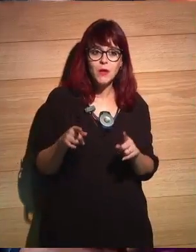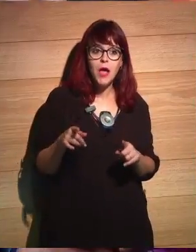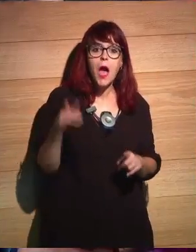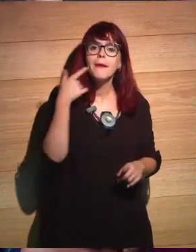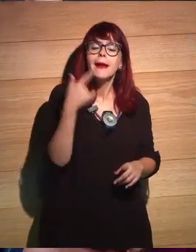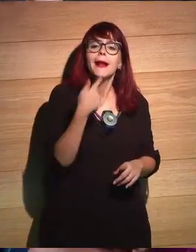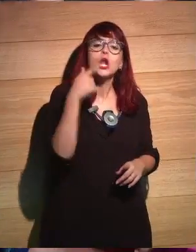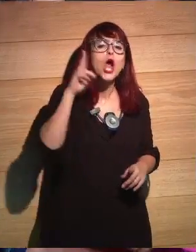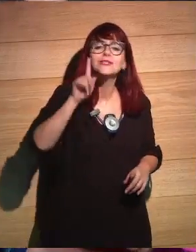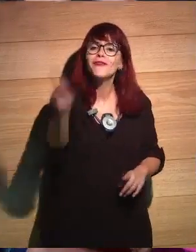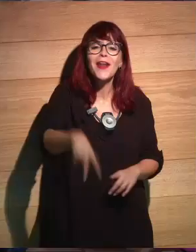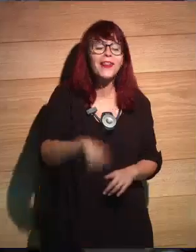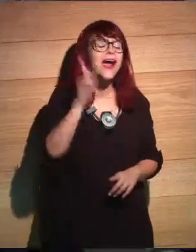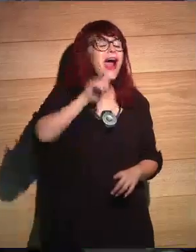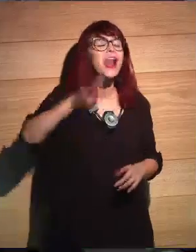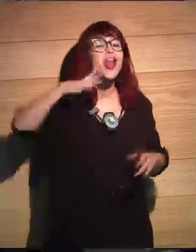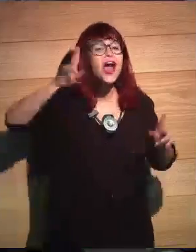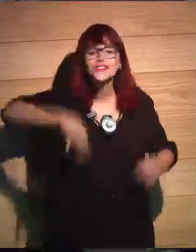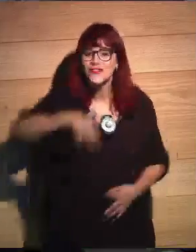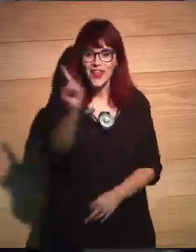or not. Please don't